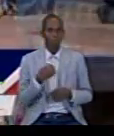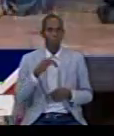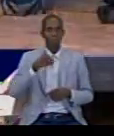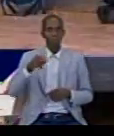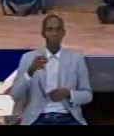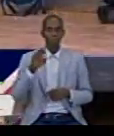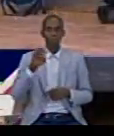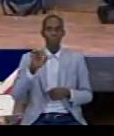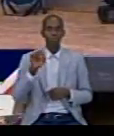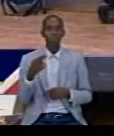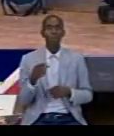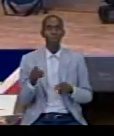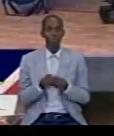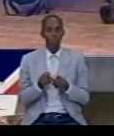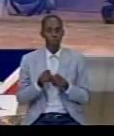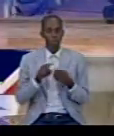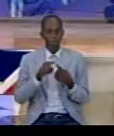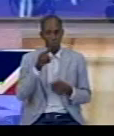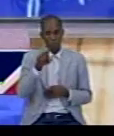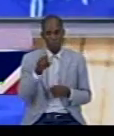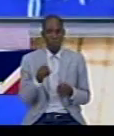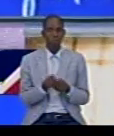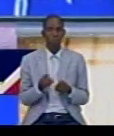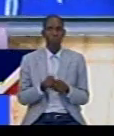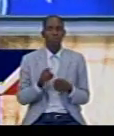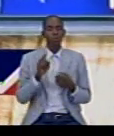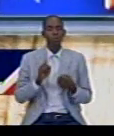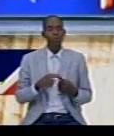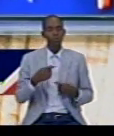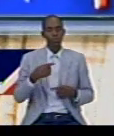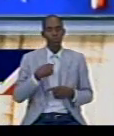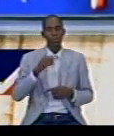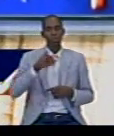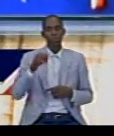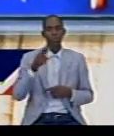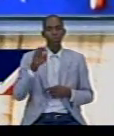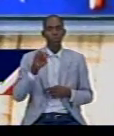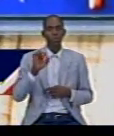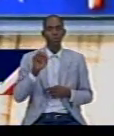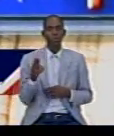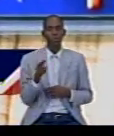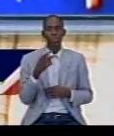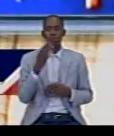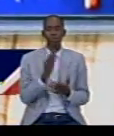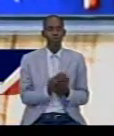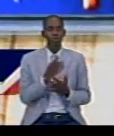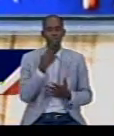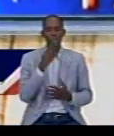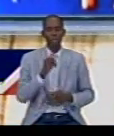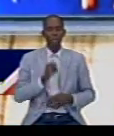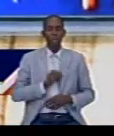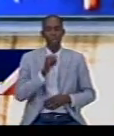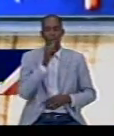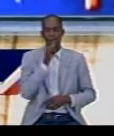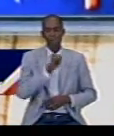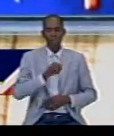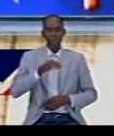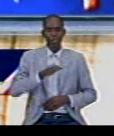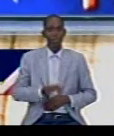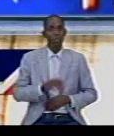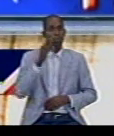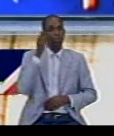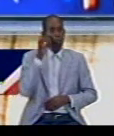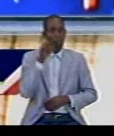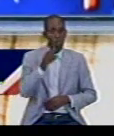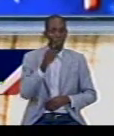unto you as well, the Lord said unto me, say not, I am a child, for thou